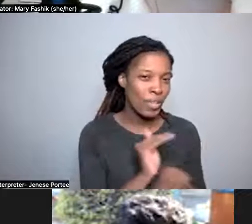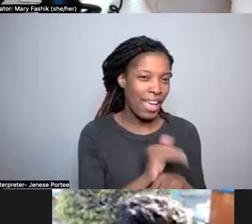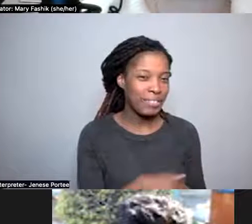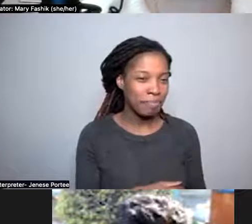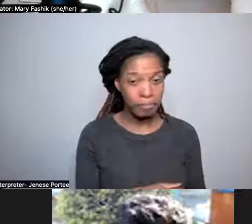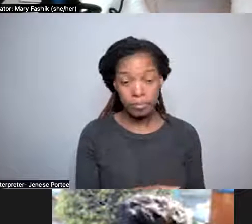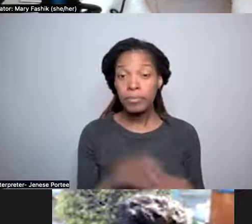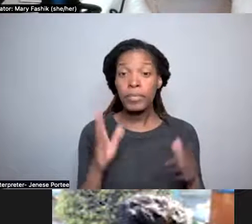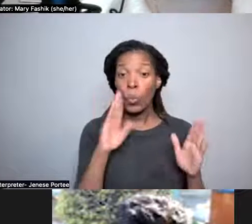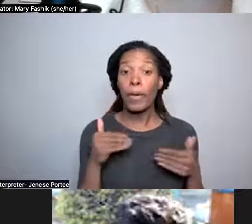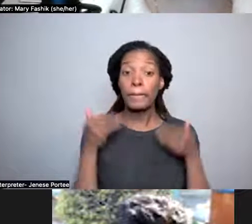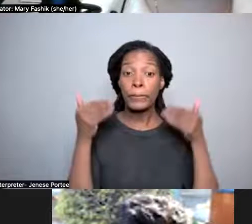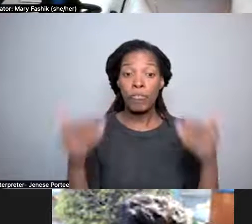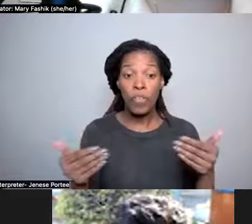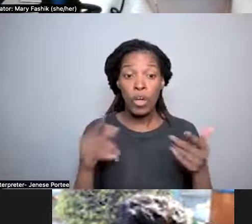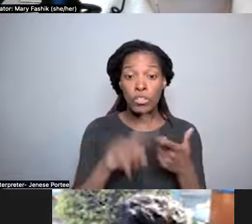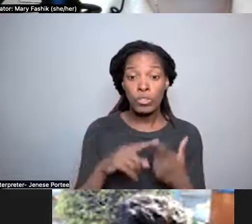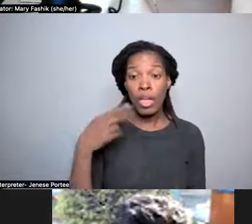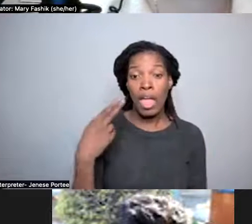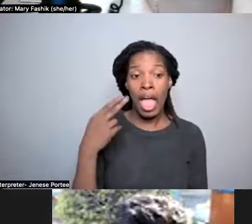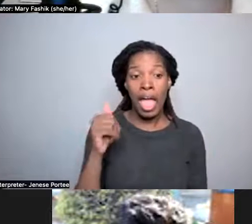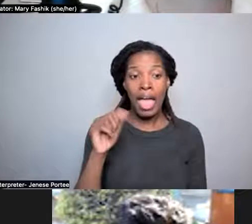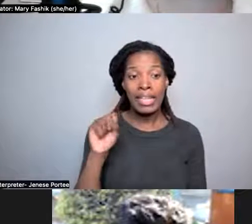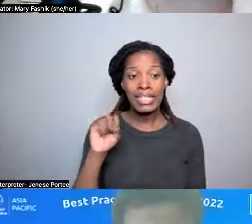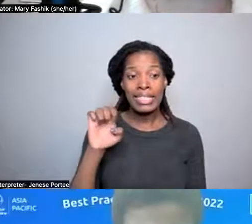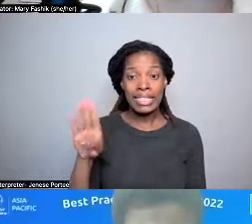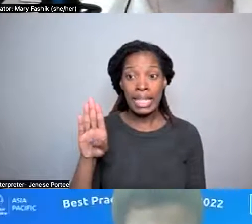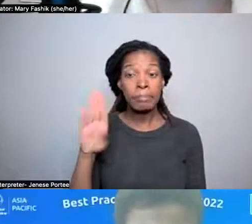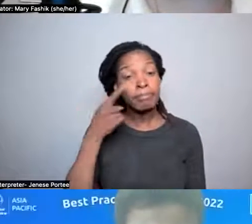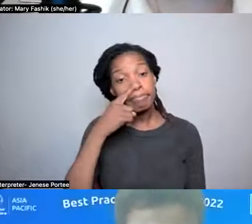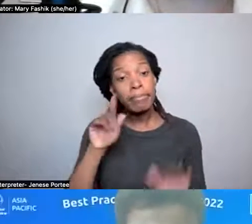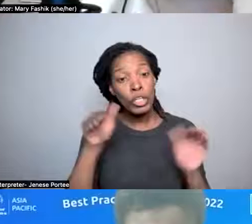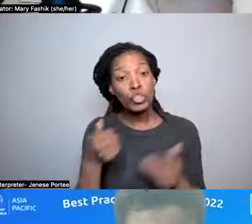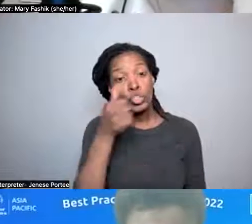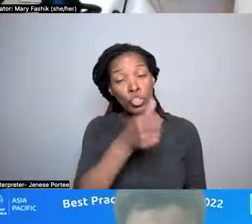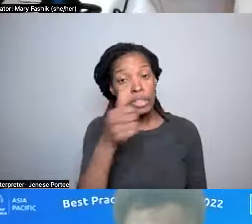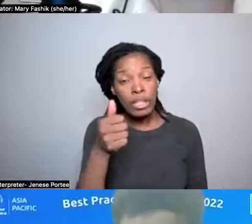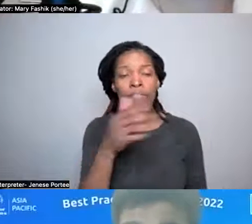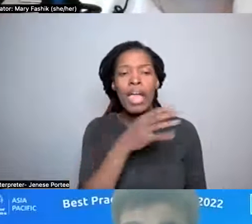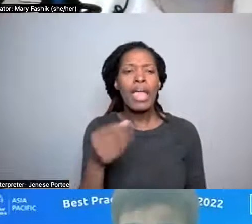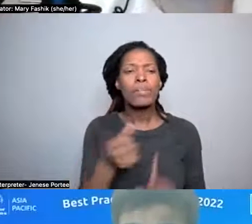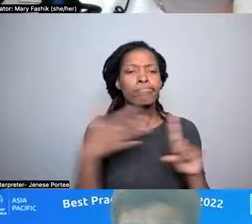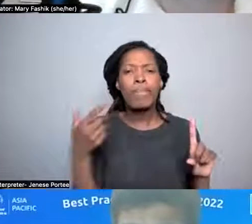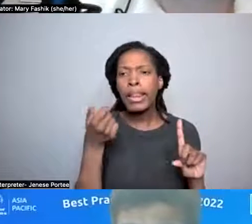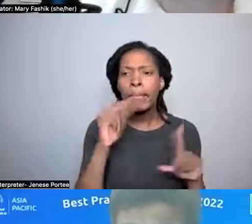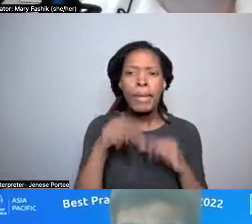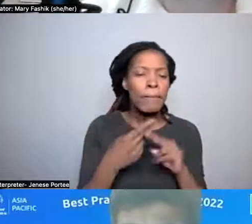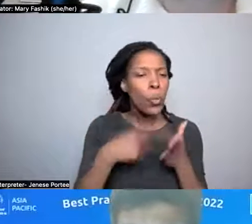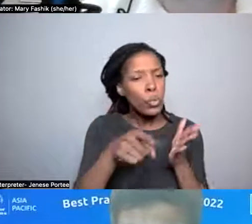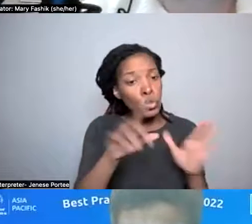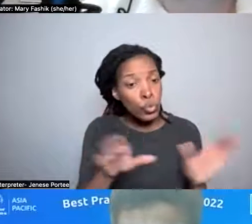to move on to Haseeb. Would you like to introduce yourself and tell us a little bit about what you